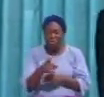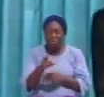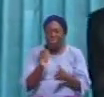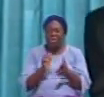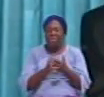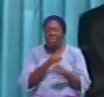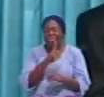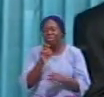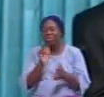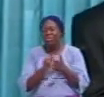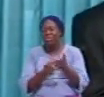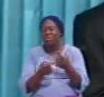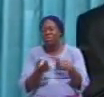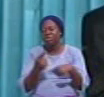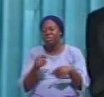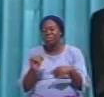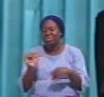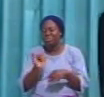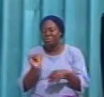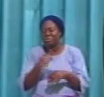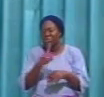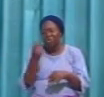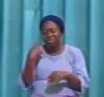coming to you from the Lord.